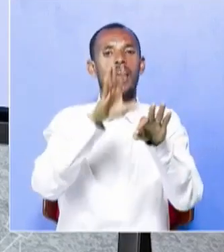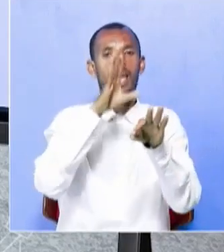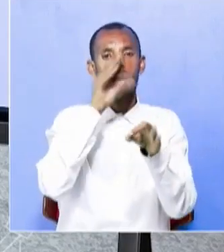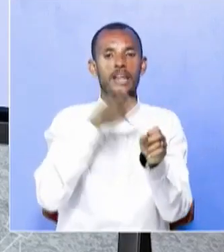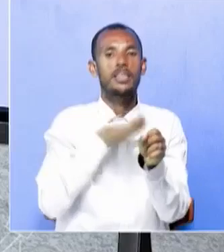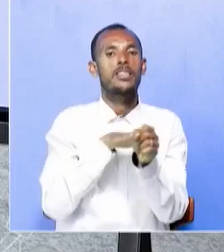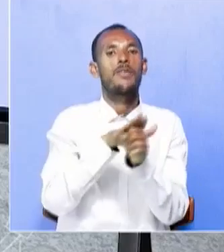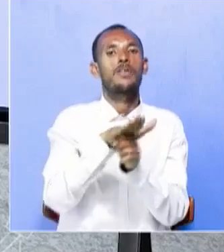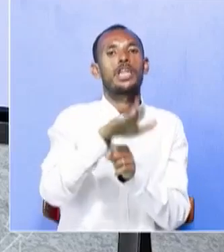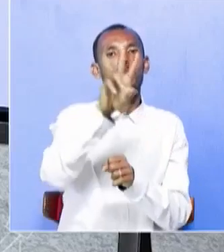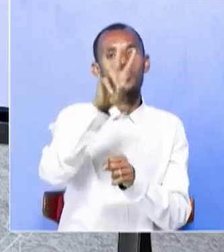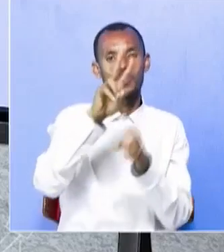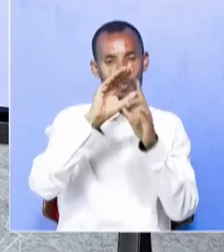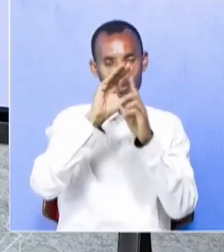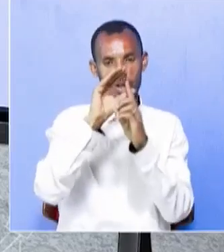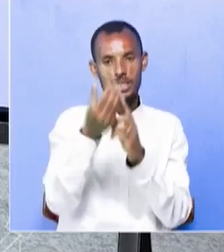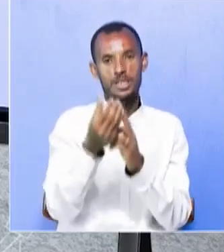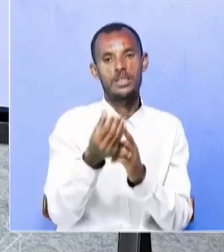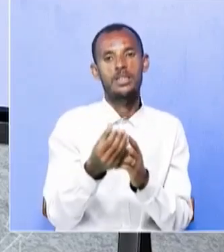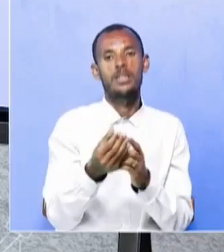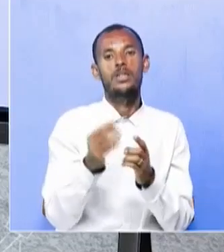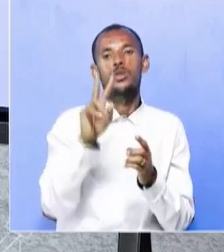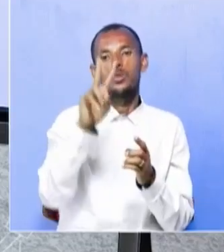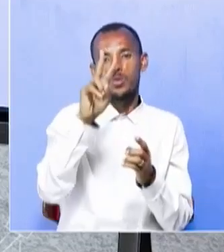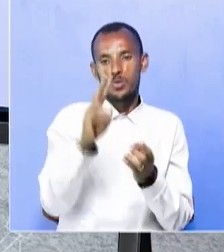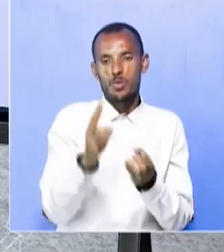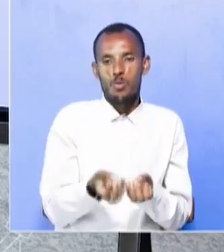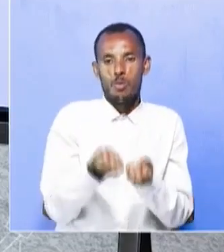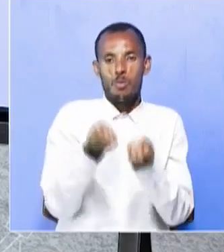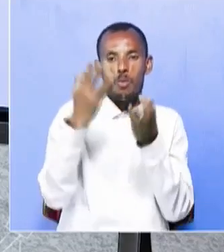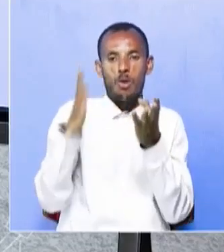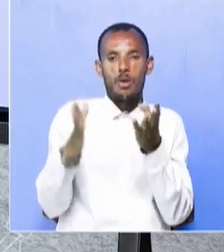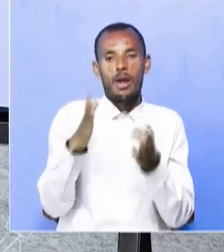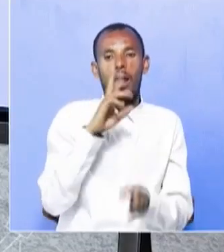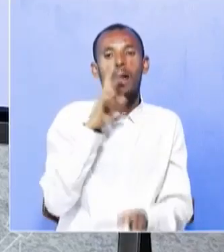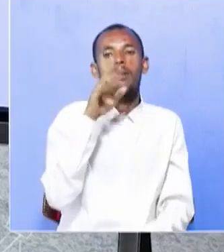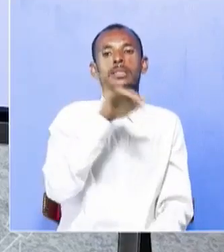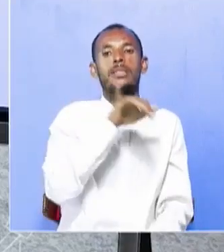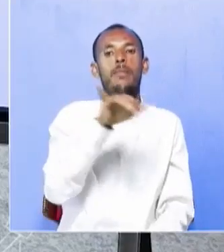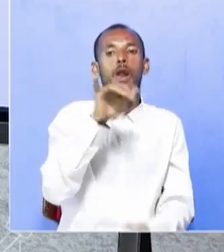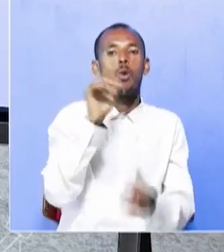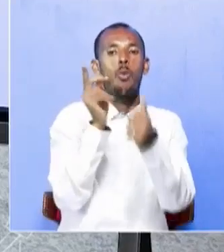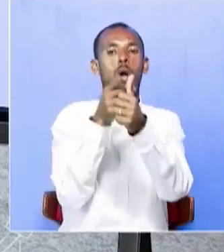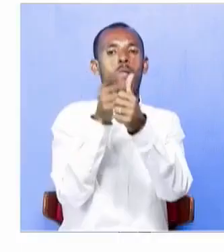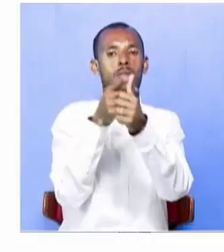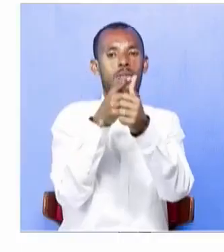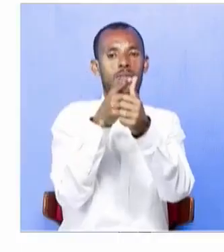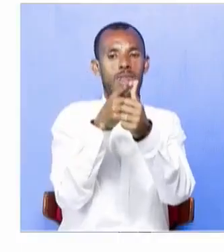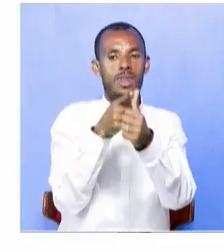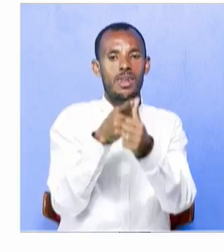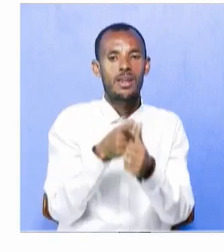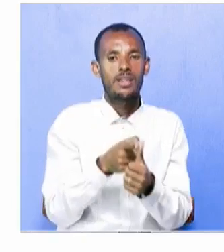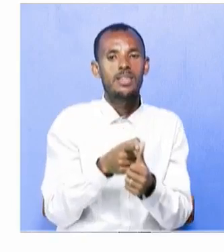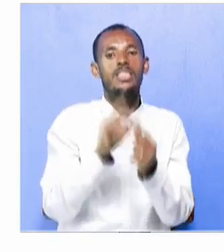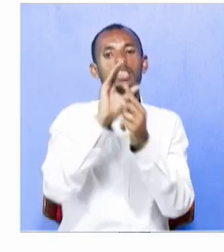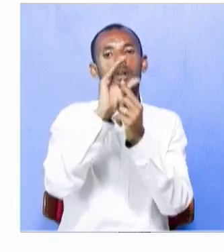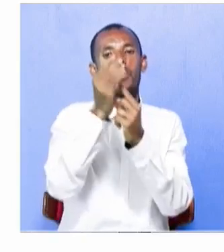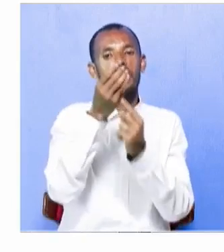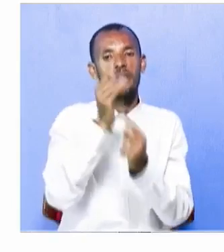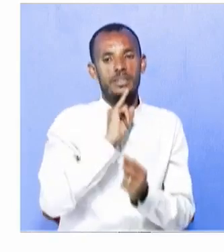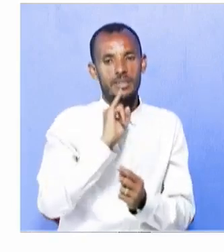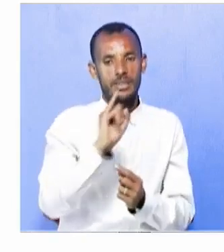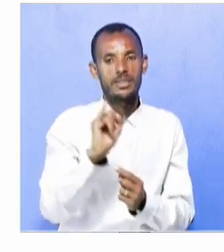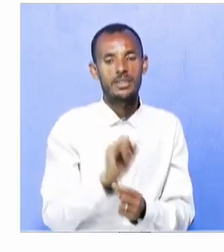sufficient condition for two polygons to be similar. One of the condition